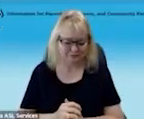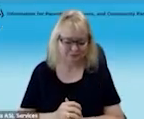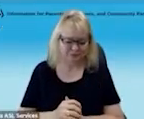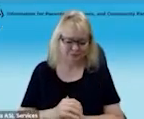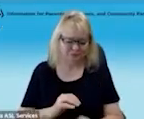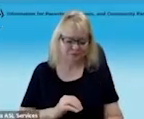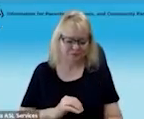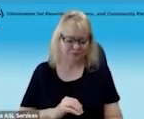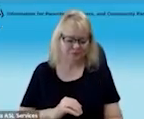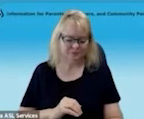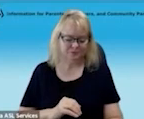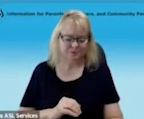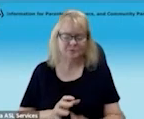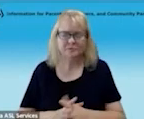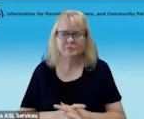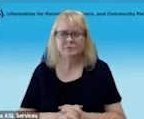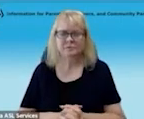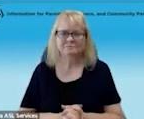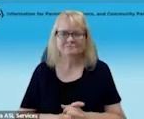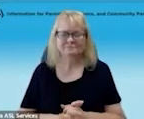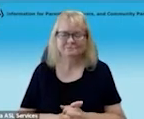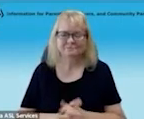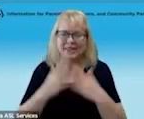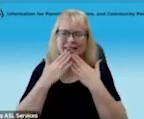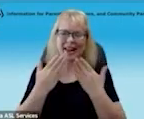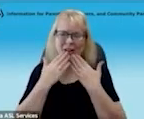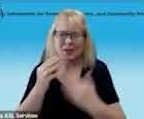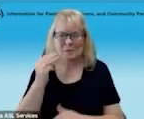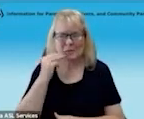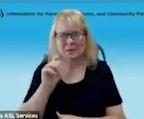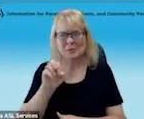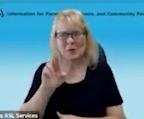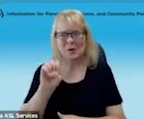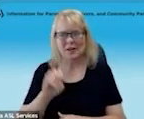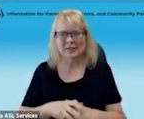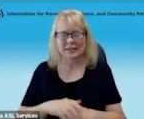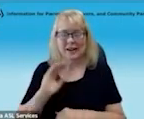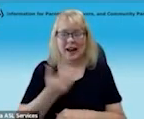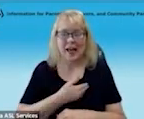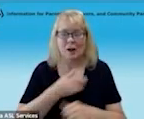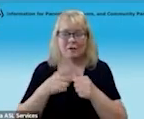at the national level for policy planning at the Administration for Children and Families.